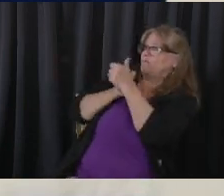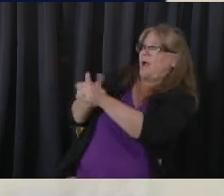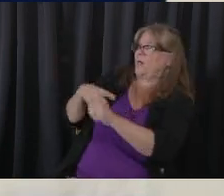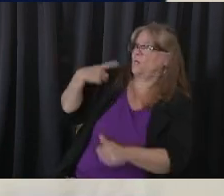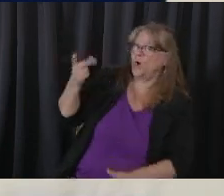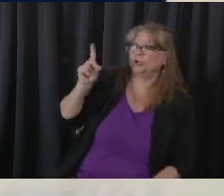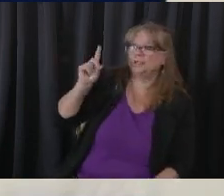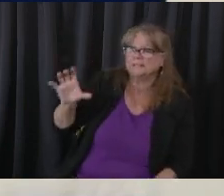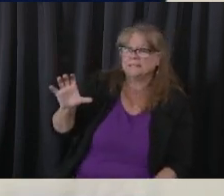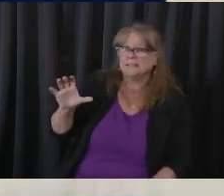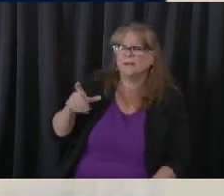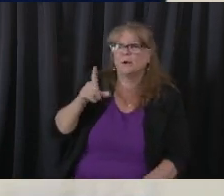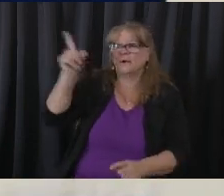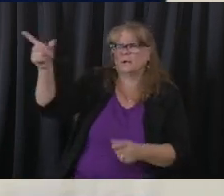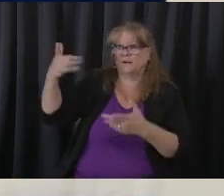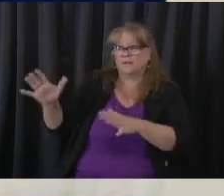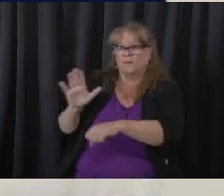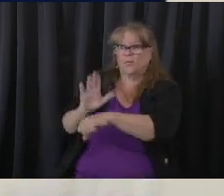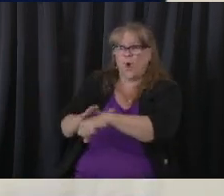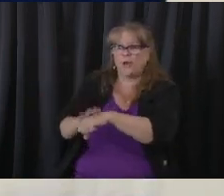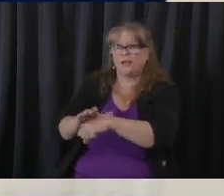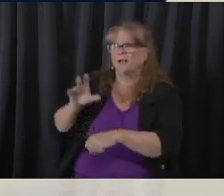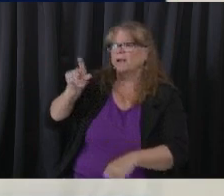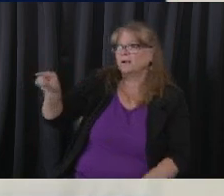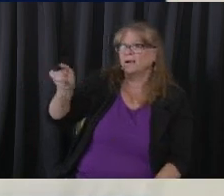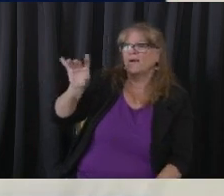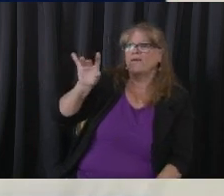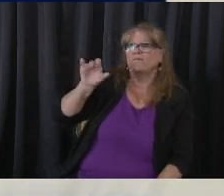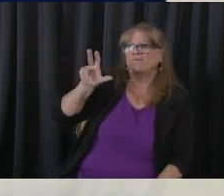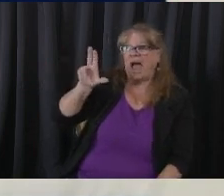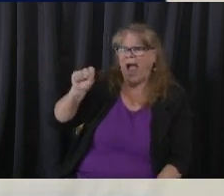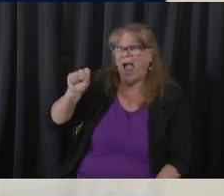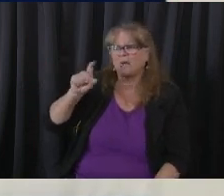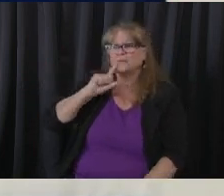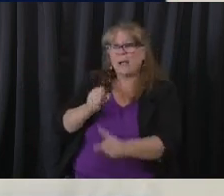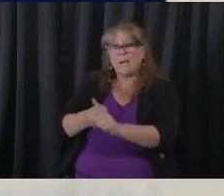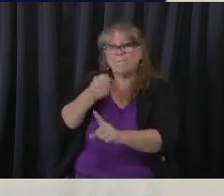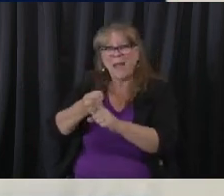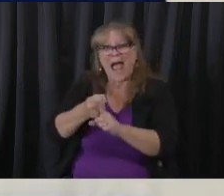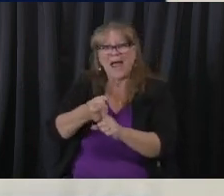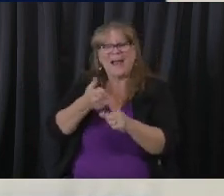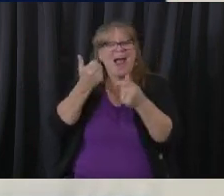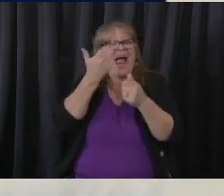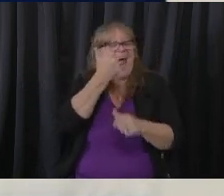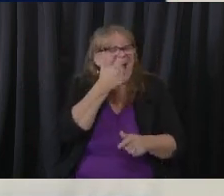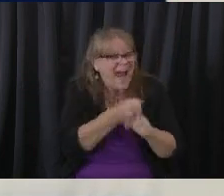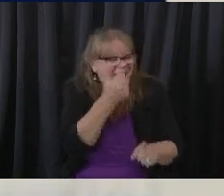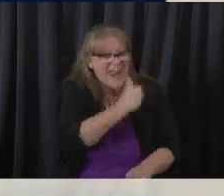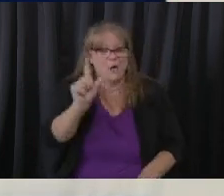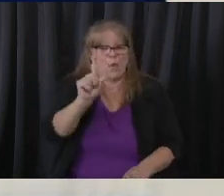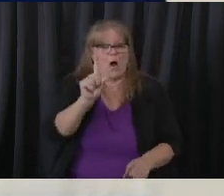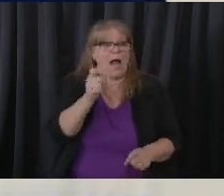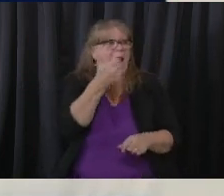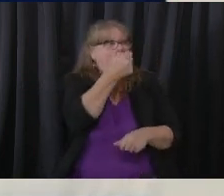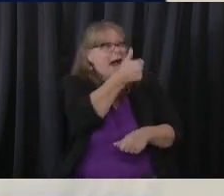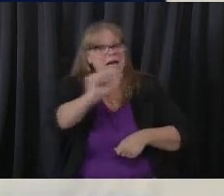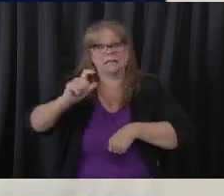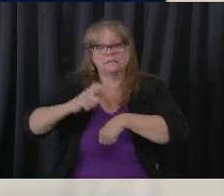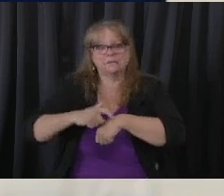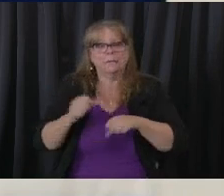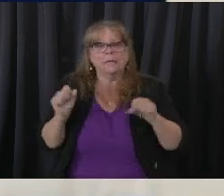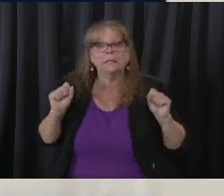It can affect any of us at any time. We don't all have the ability to have the same quality of care that the president does when he gets ill. It also shows the importance